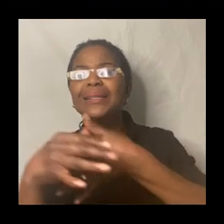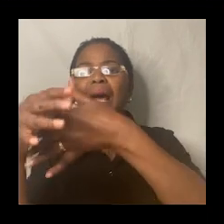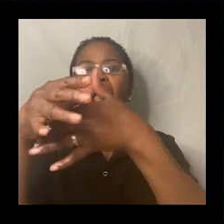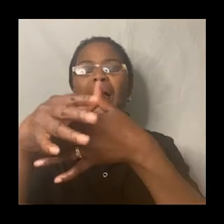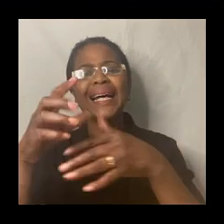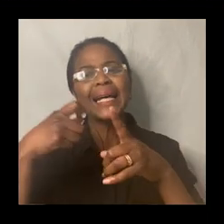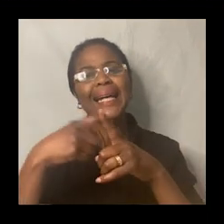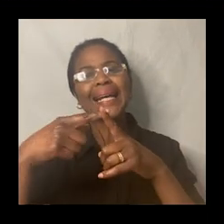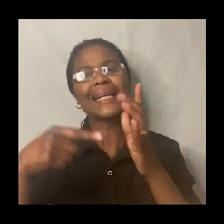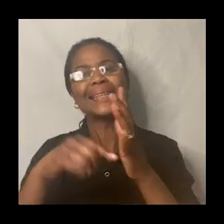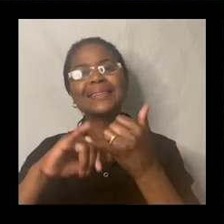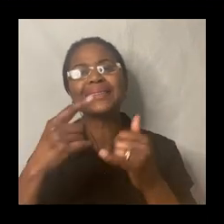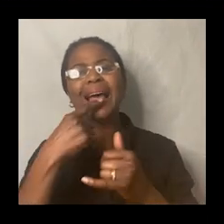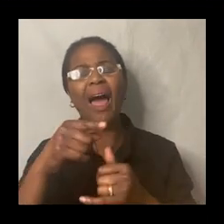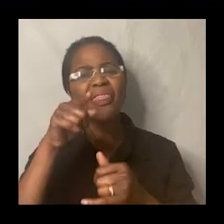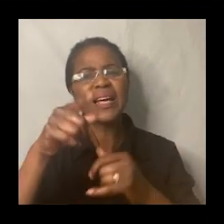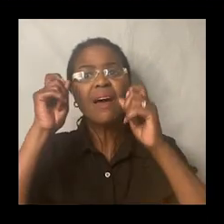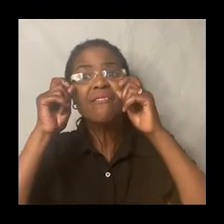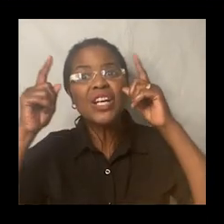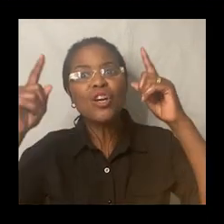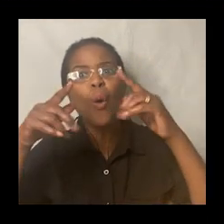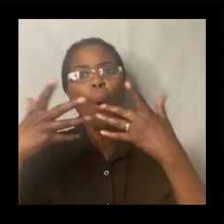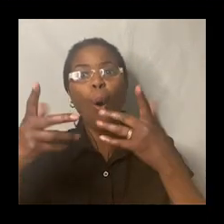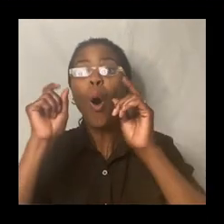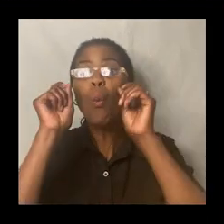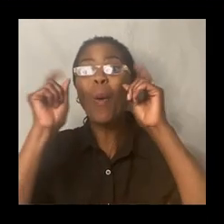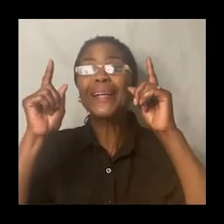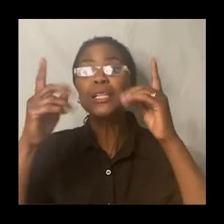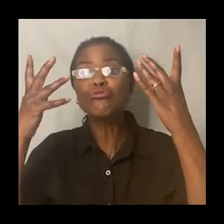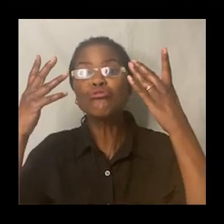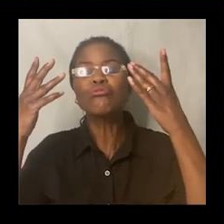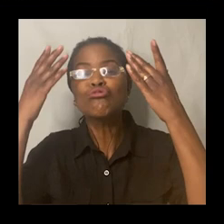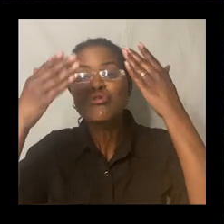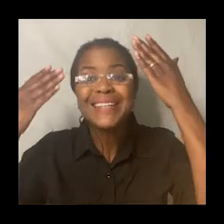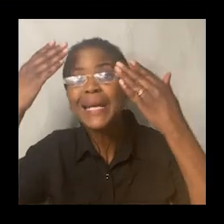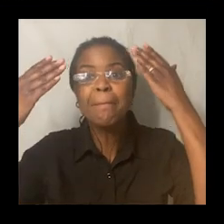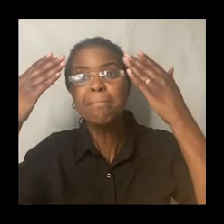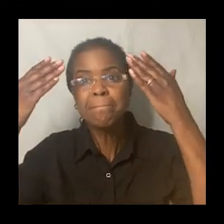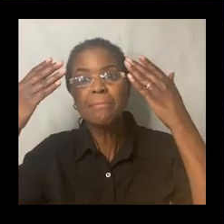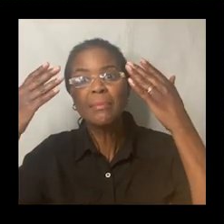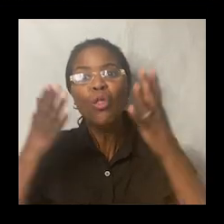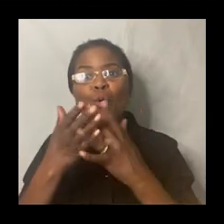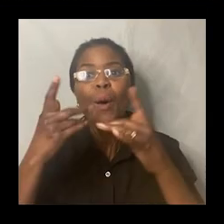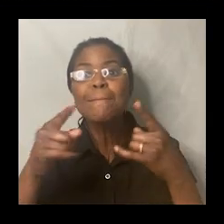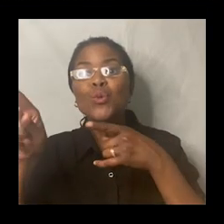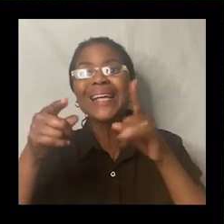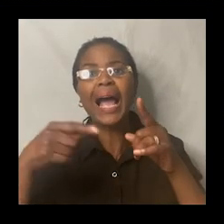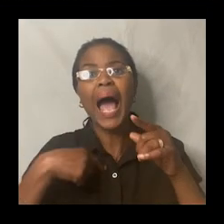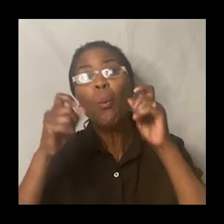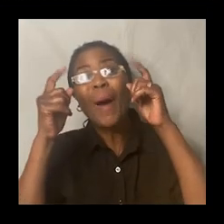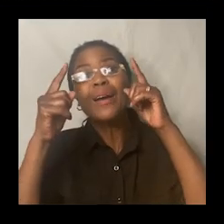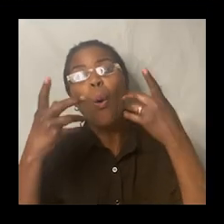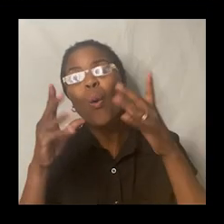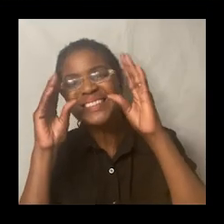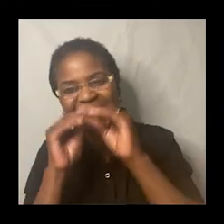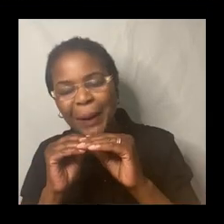that a vision or a waking dream? Fled into music, do I wake or sleep? And I think the whole, every time you try and pin, you